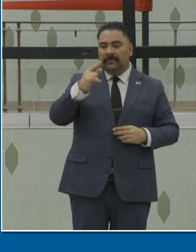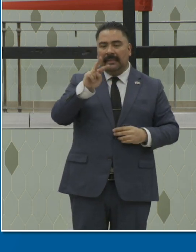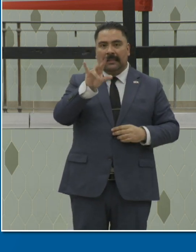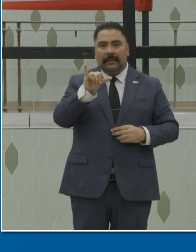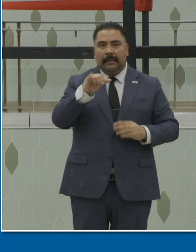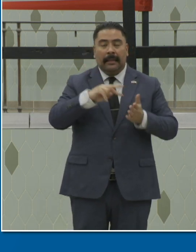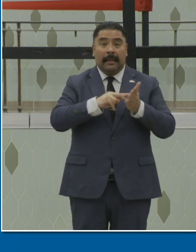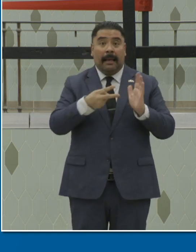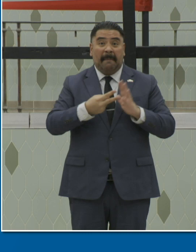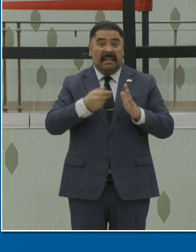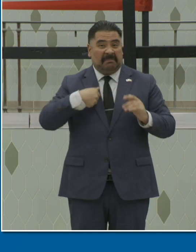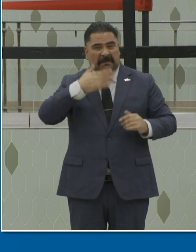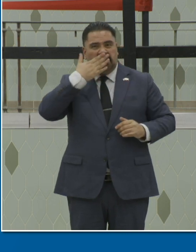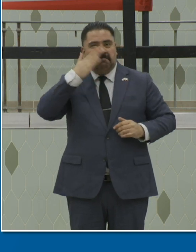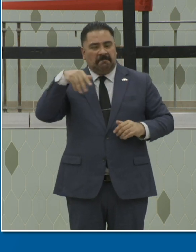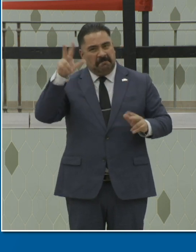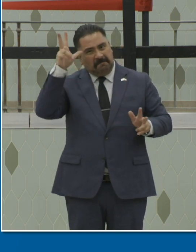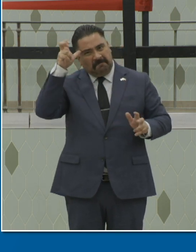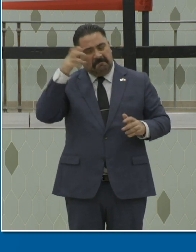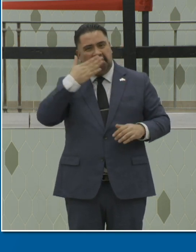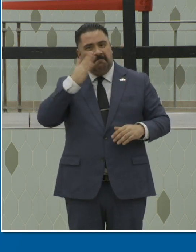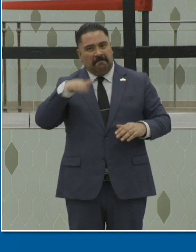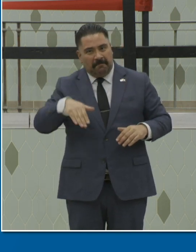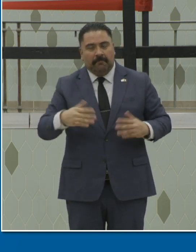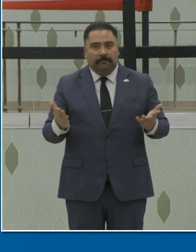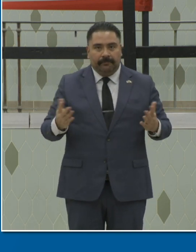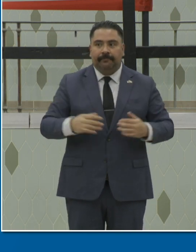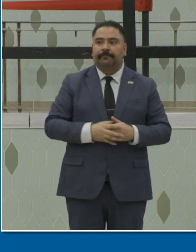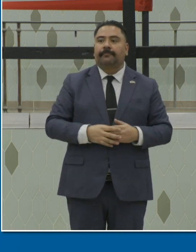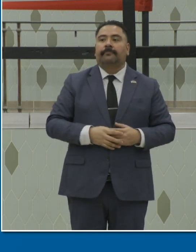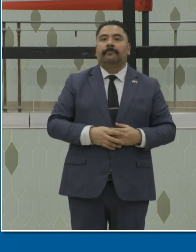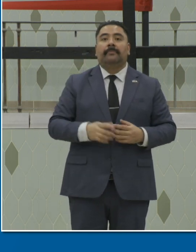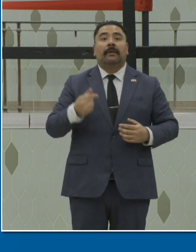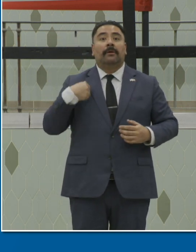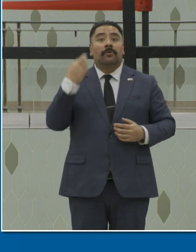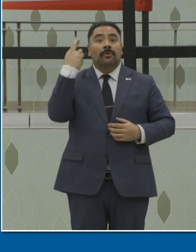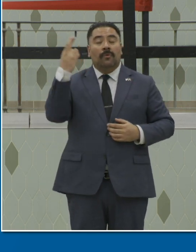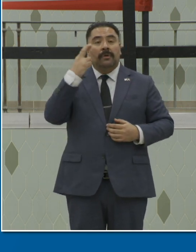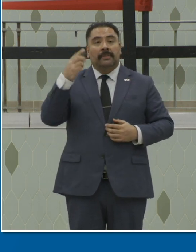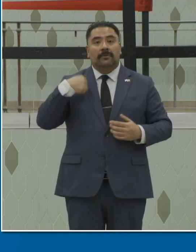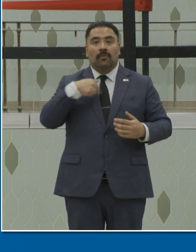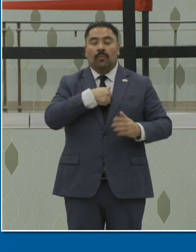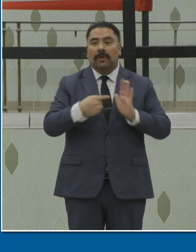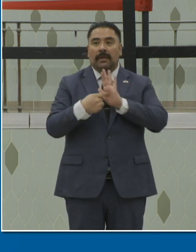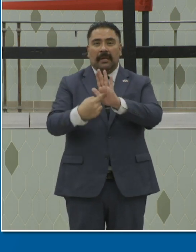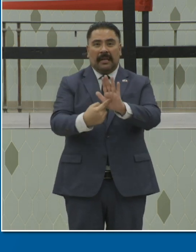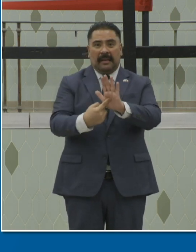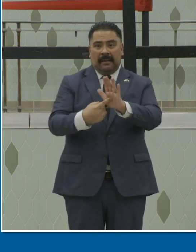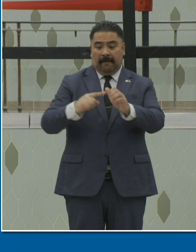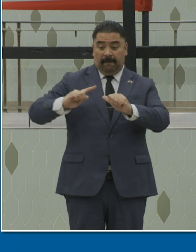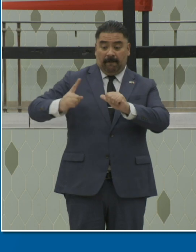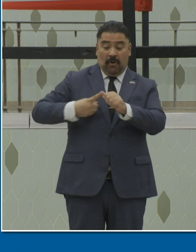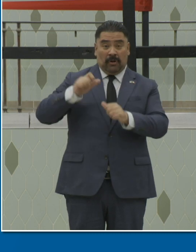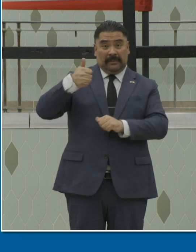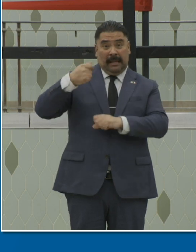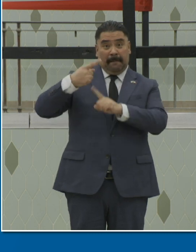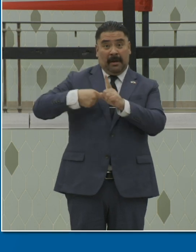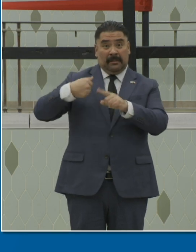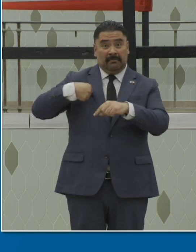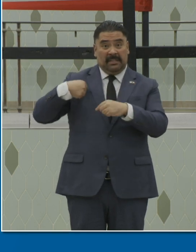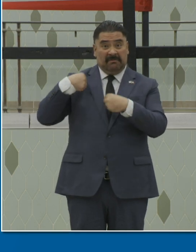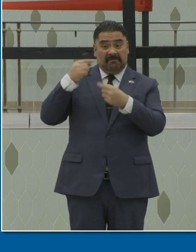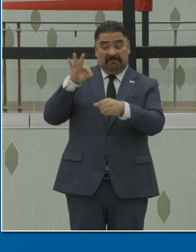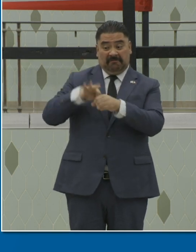I call it wicked. And so that's why we are demonstrating in the first 10 months of my